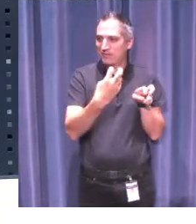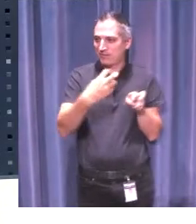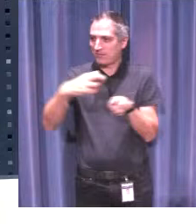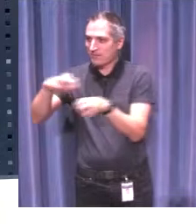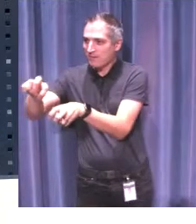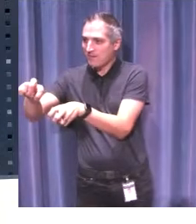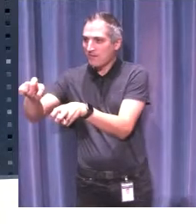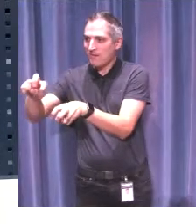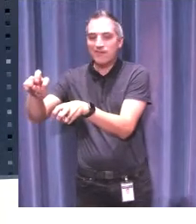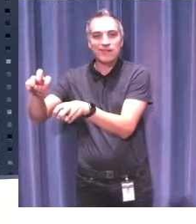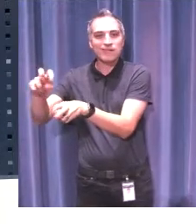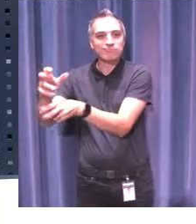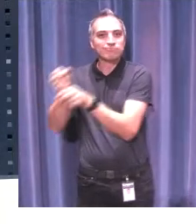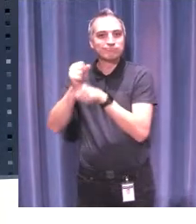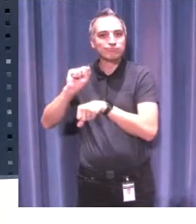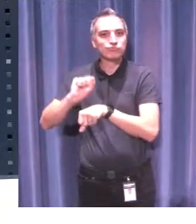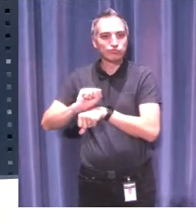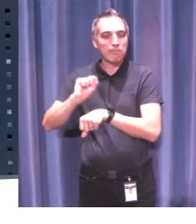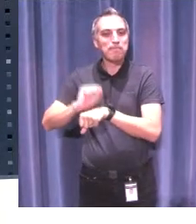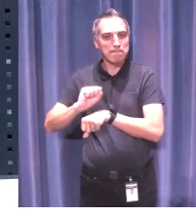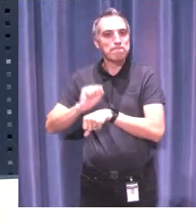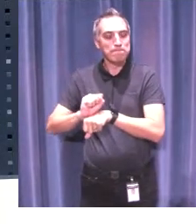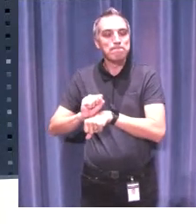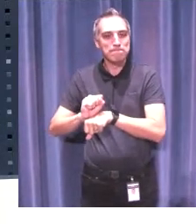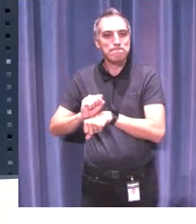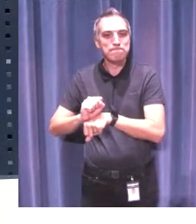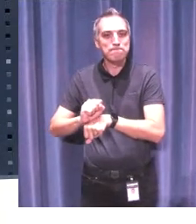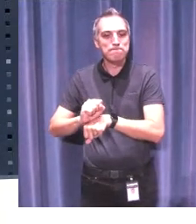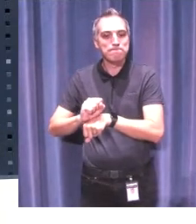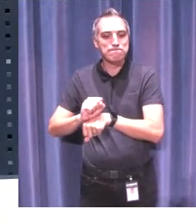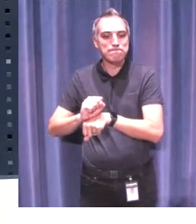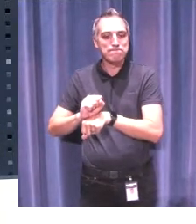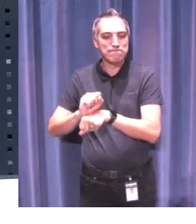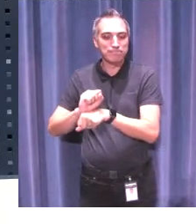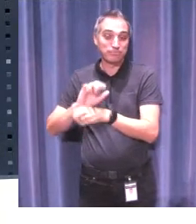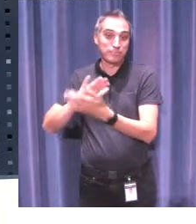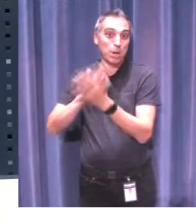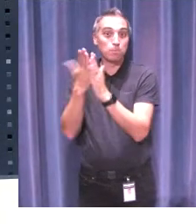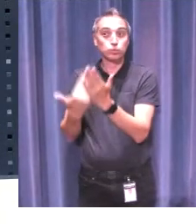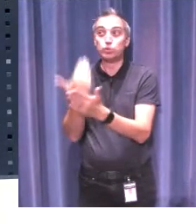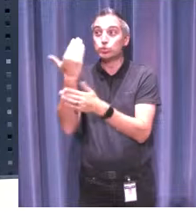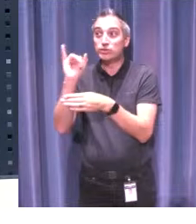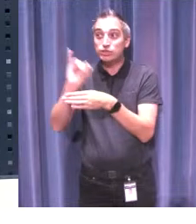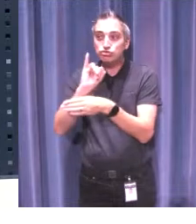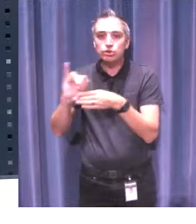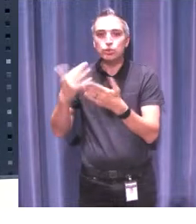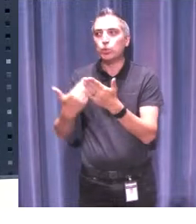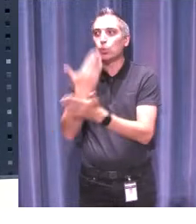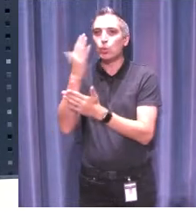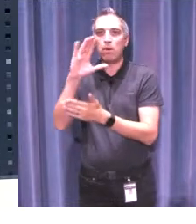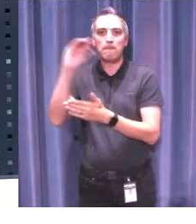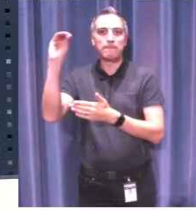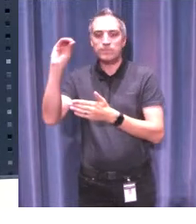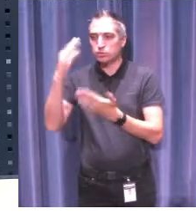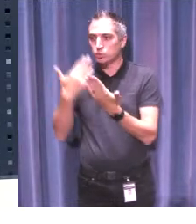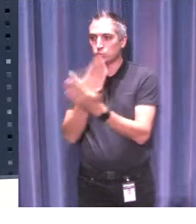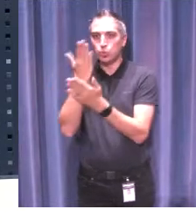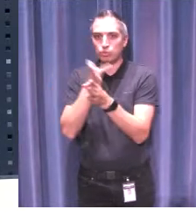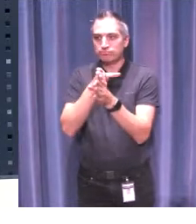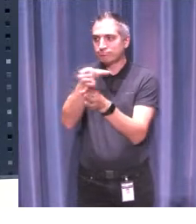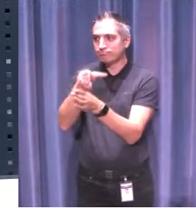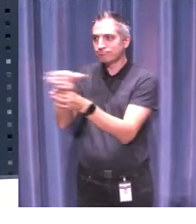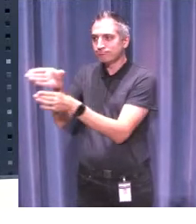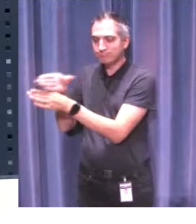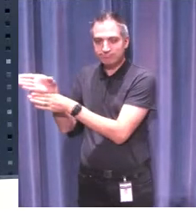order to move them into new industry and companies and areas in the